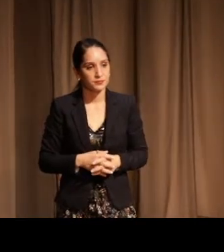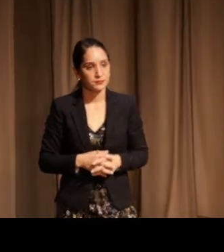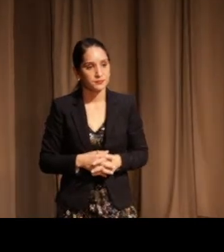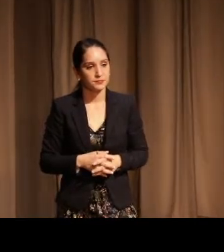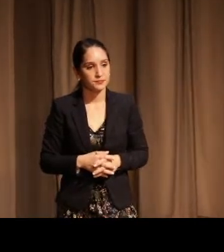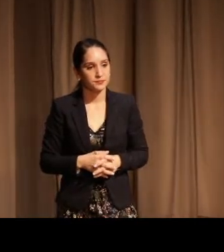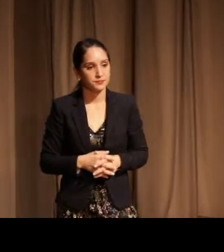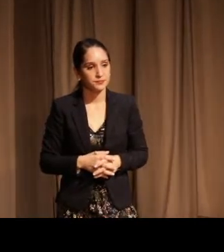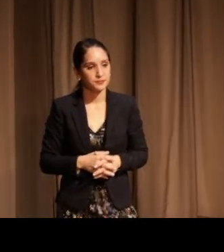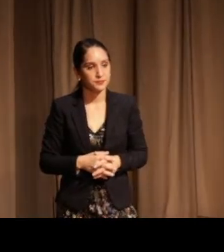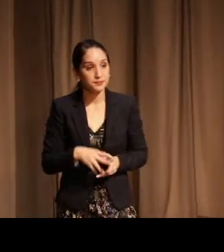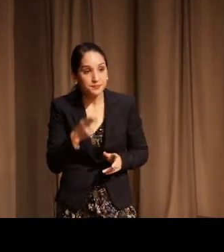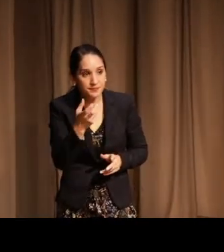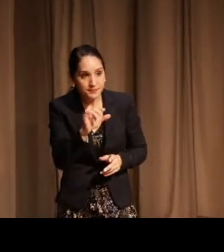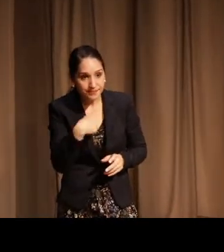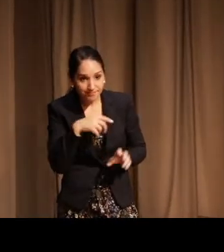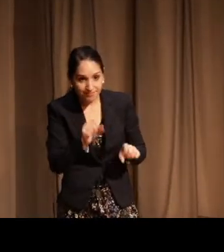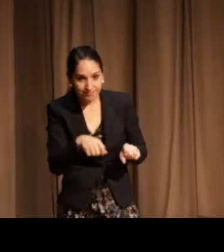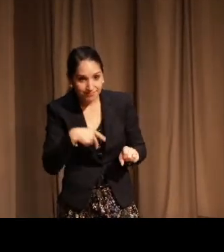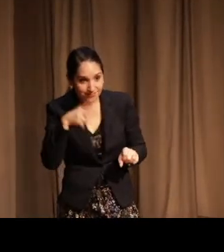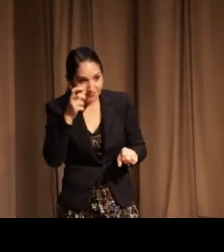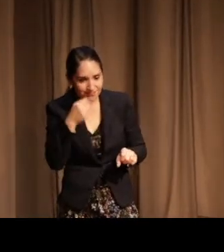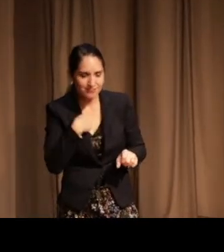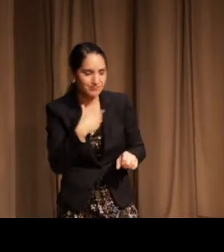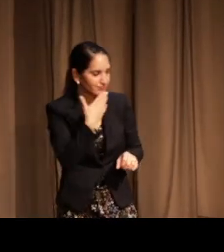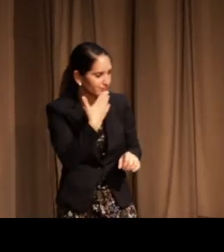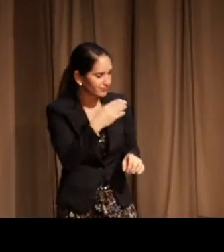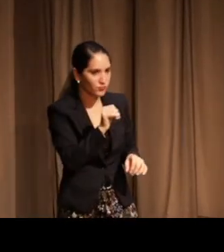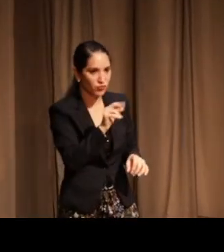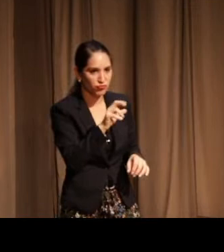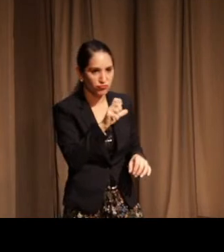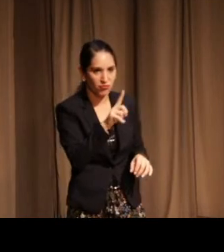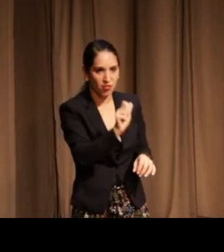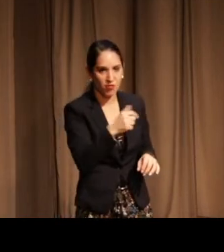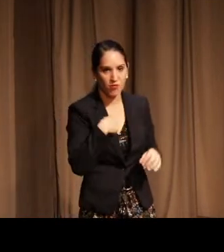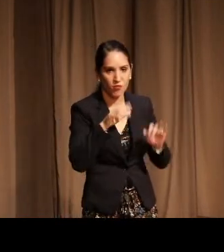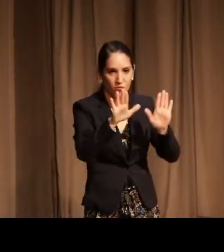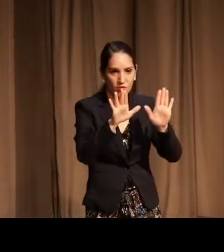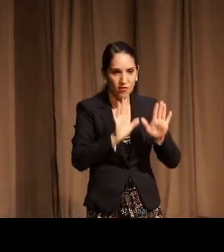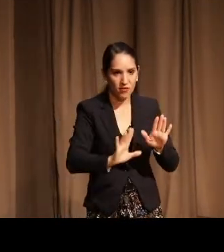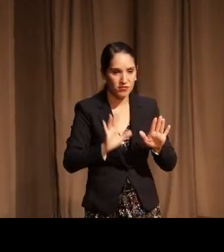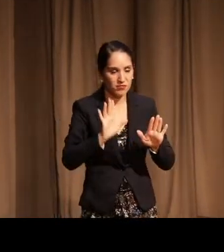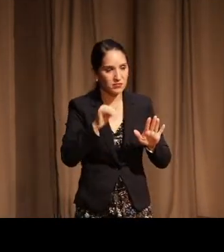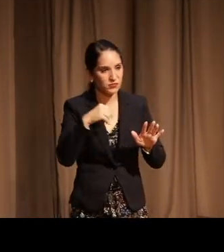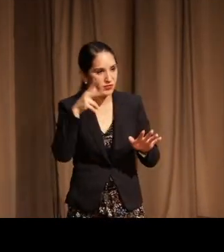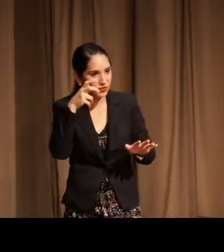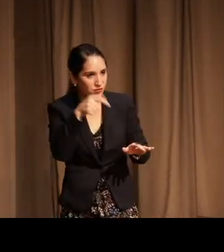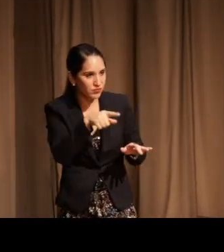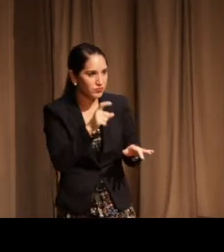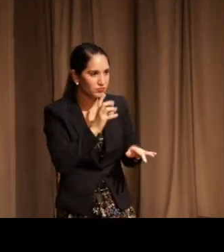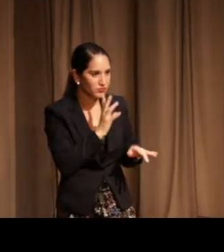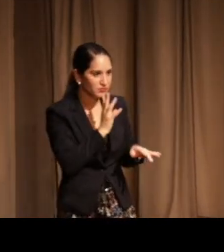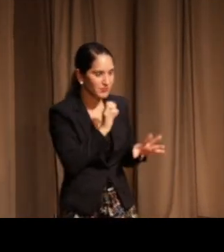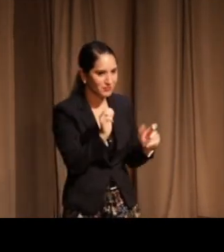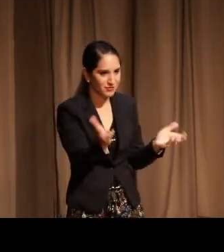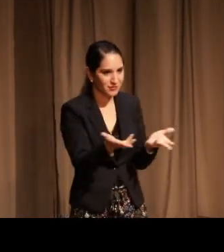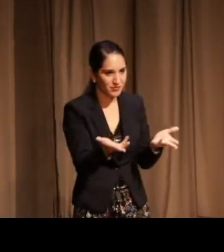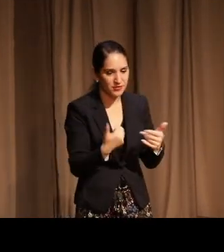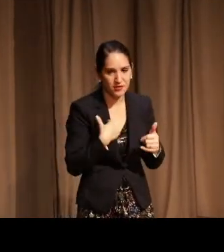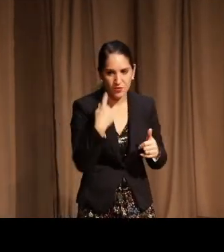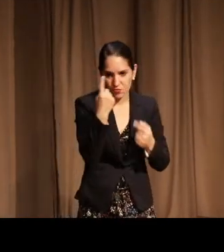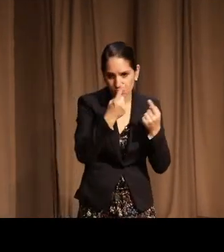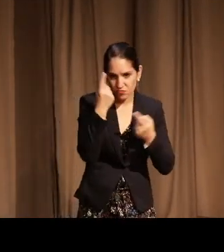Hey, can you hear me? Okay. Thank you, Marcela. It's wonderful to hear you talk and to be here. I